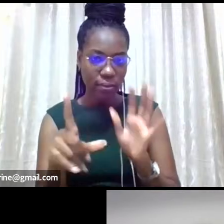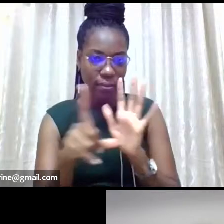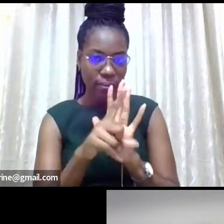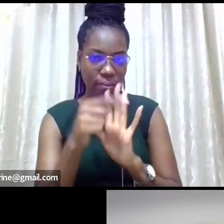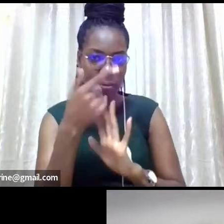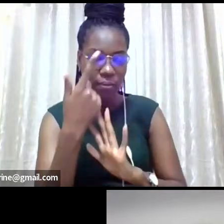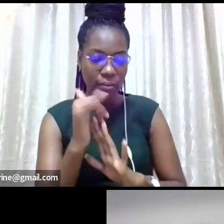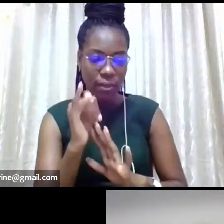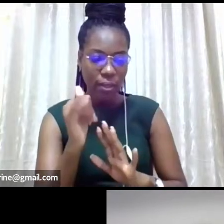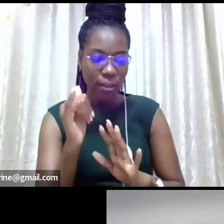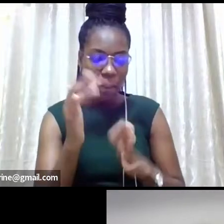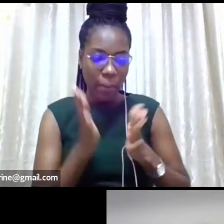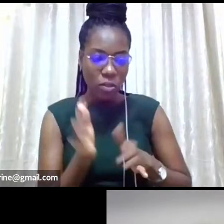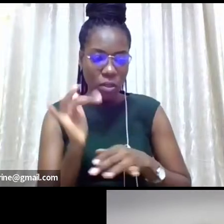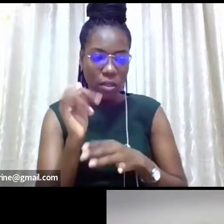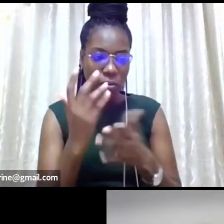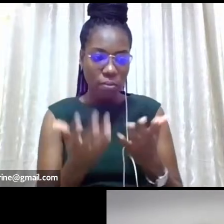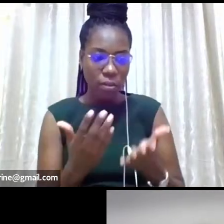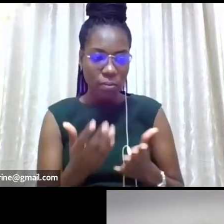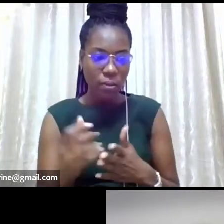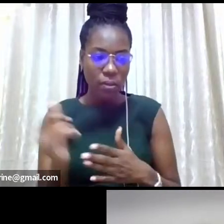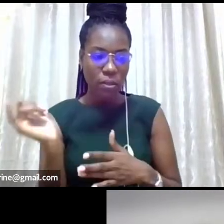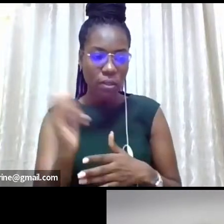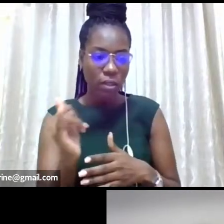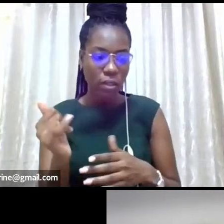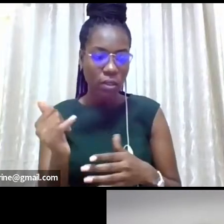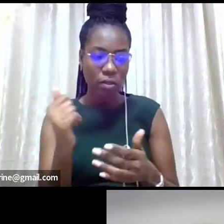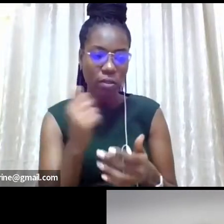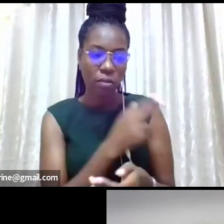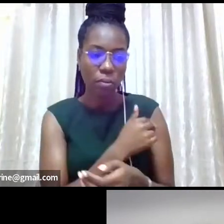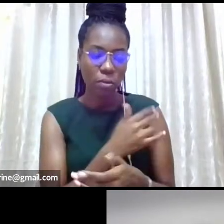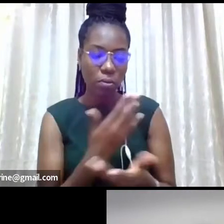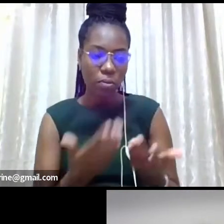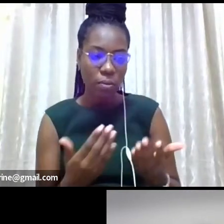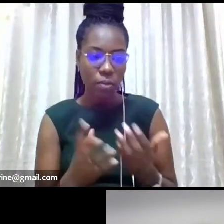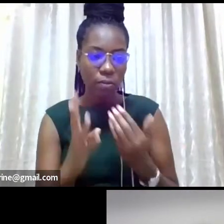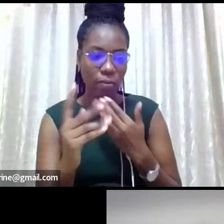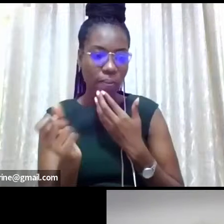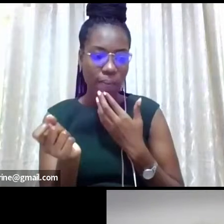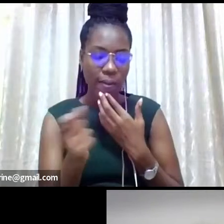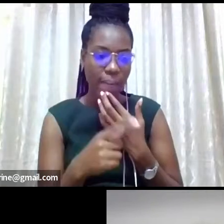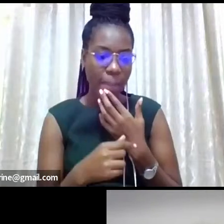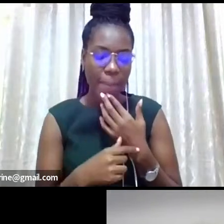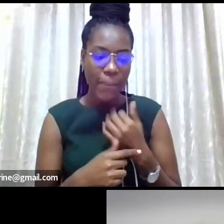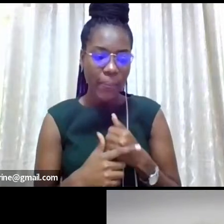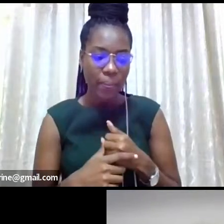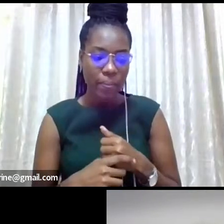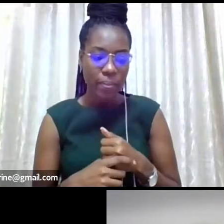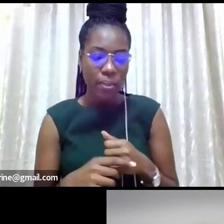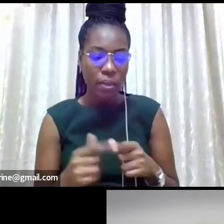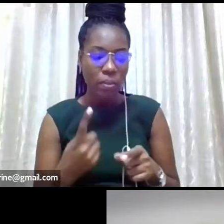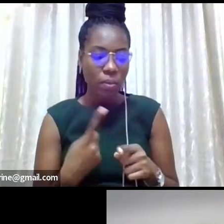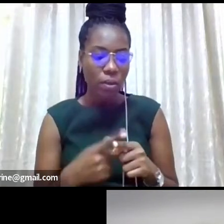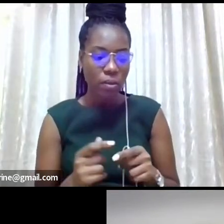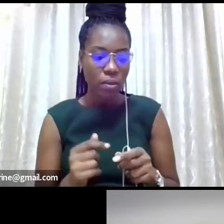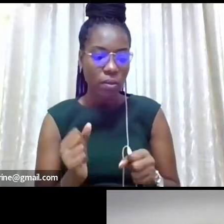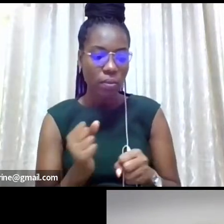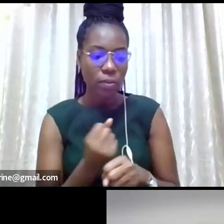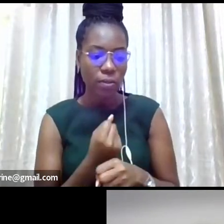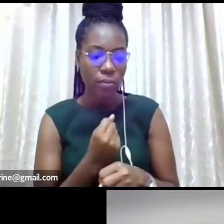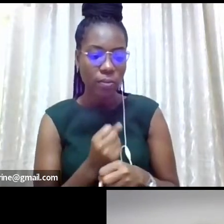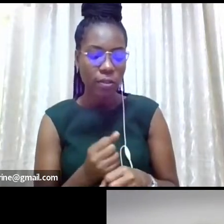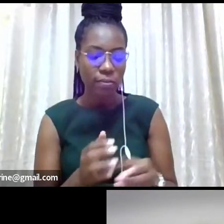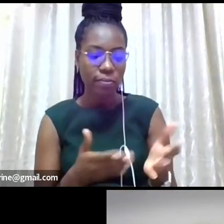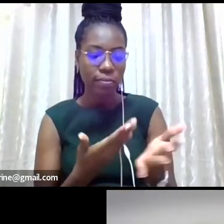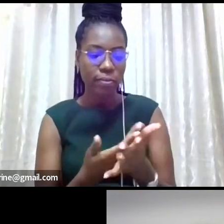have been in the hospital for the last 4 months and probably in the ICU, and they could not have reached the company at